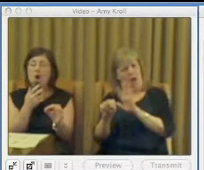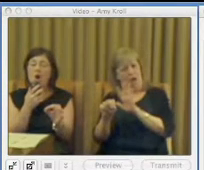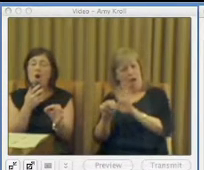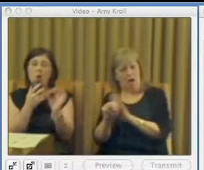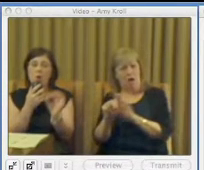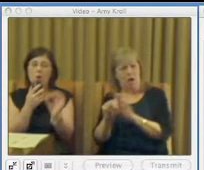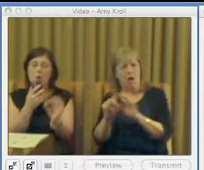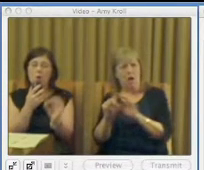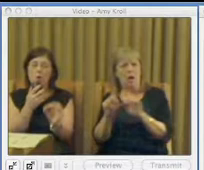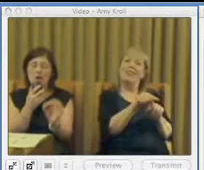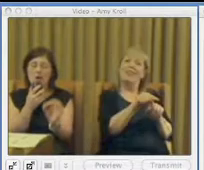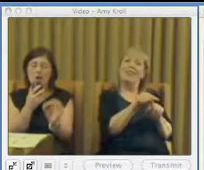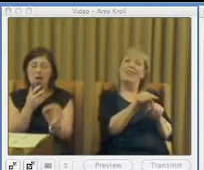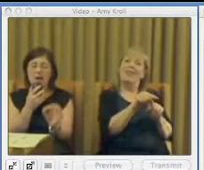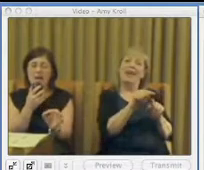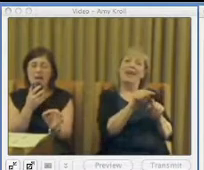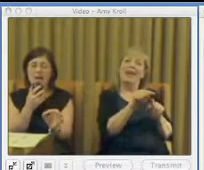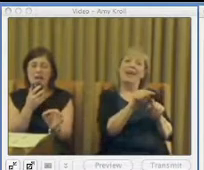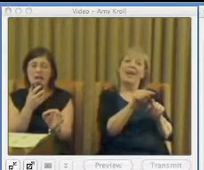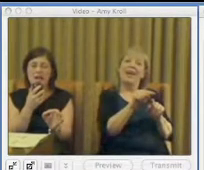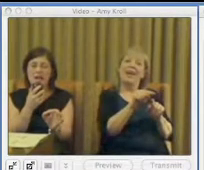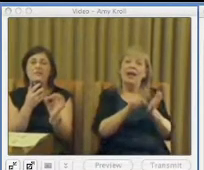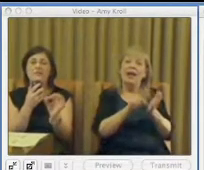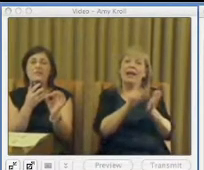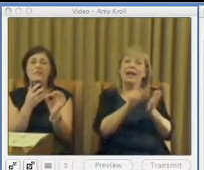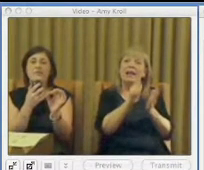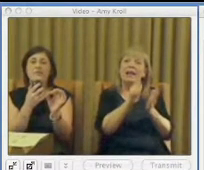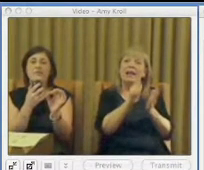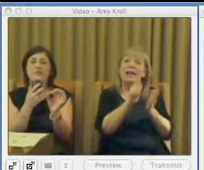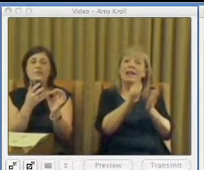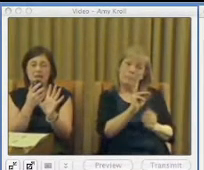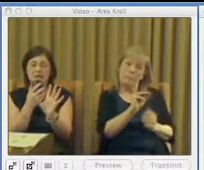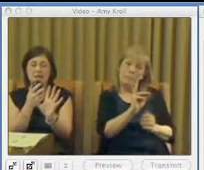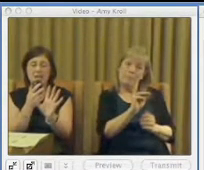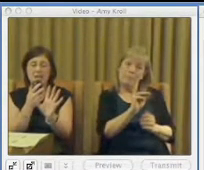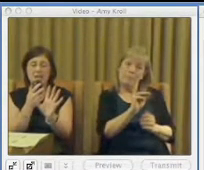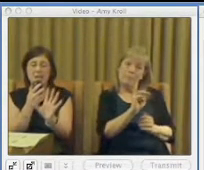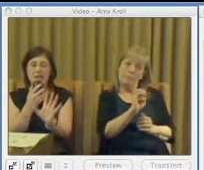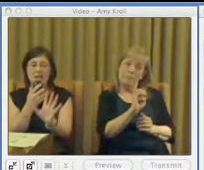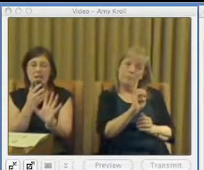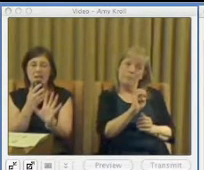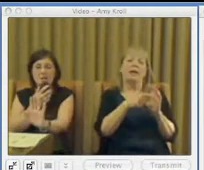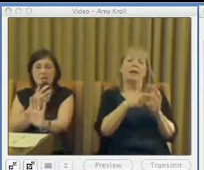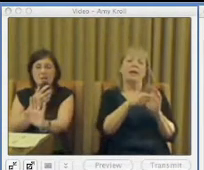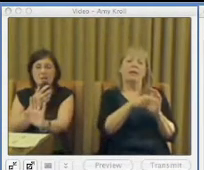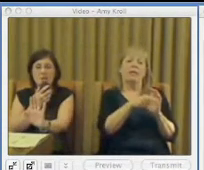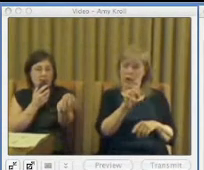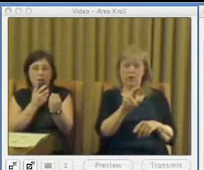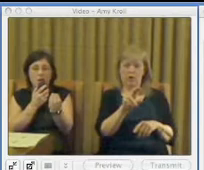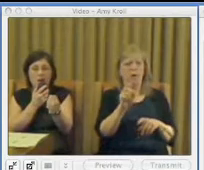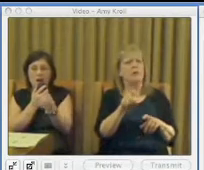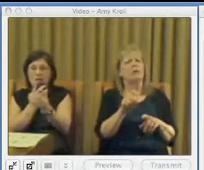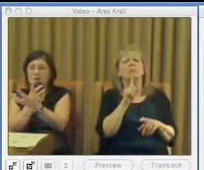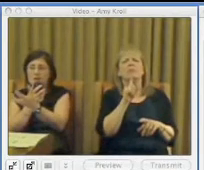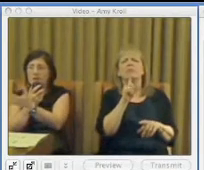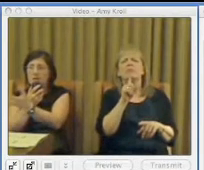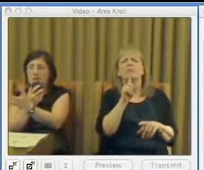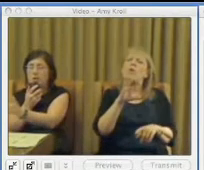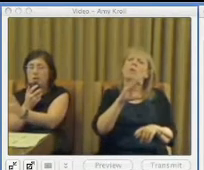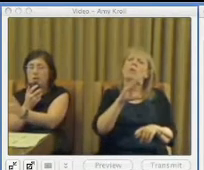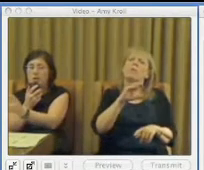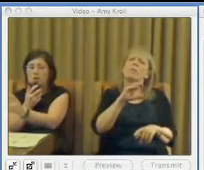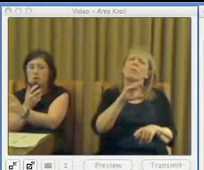mediation, relies on neutrality of the mediator. The mediator must be completely neutral because